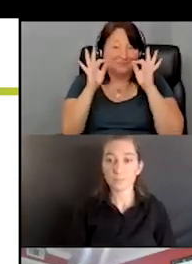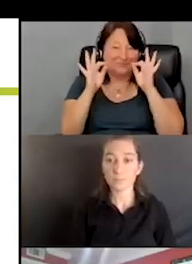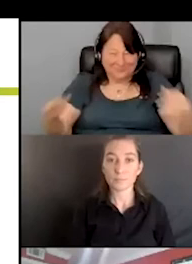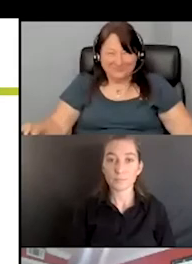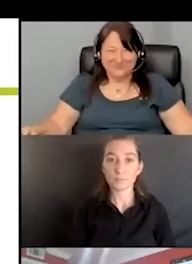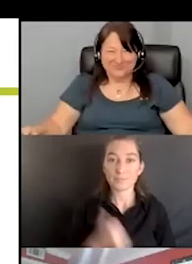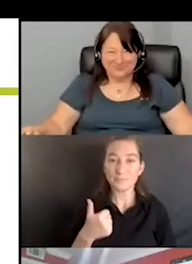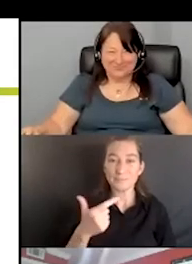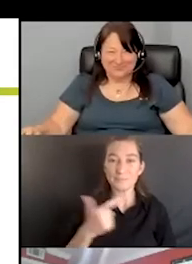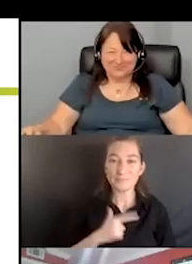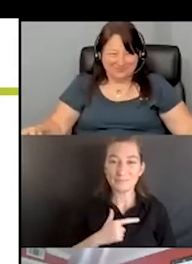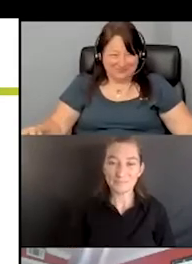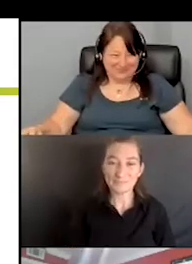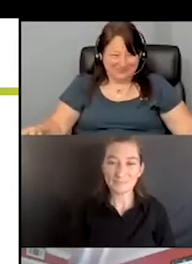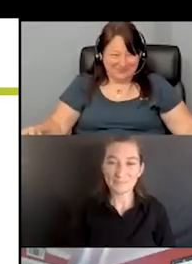And I know you're all very busy